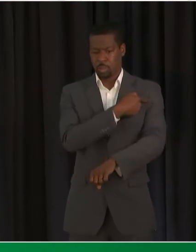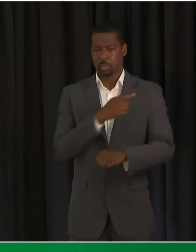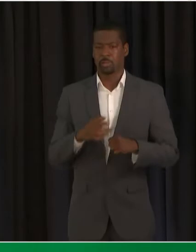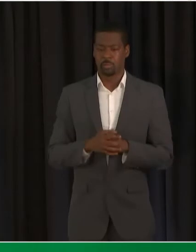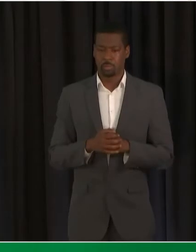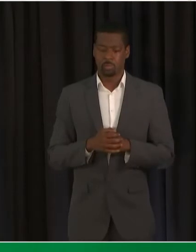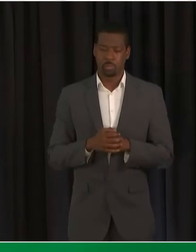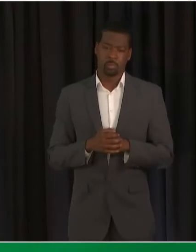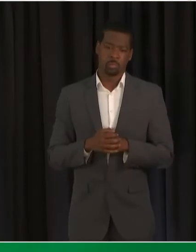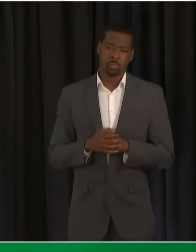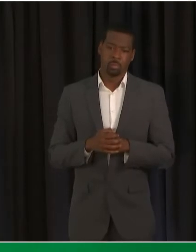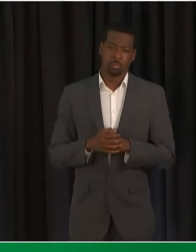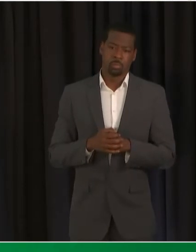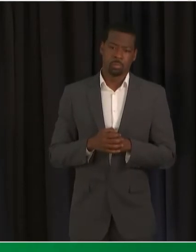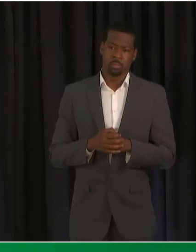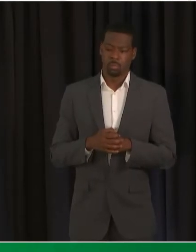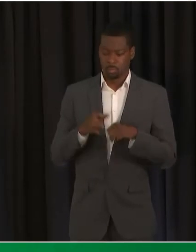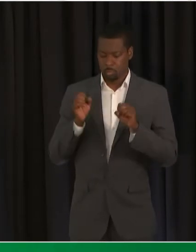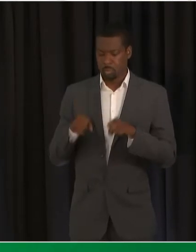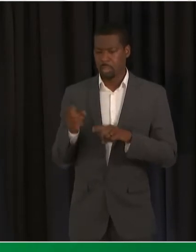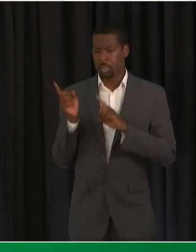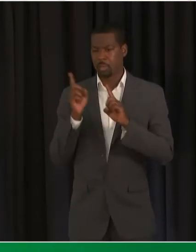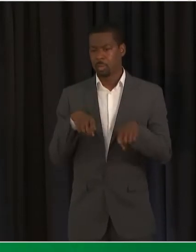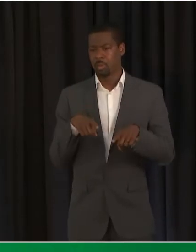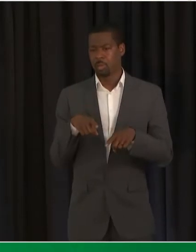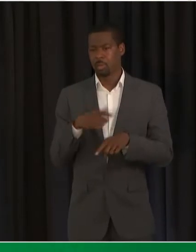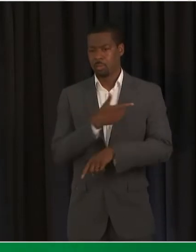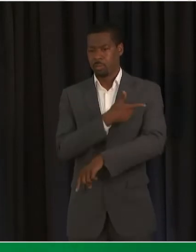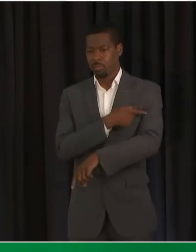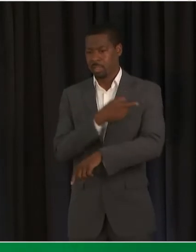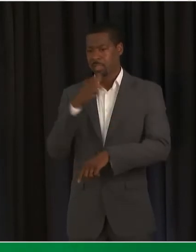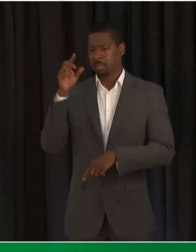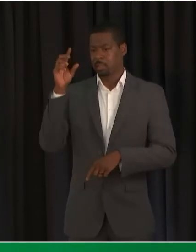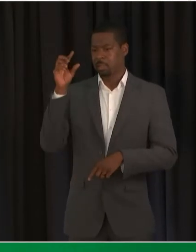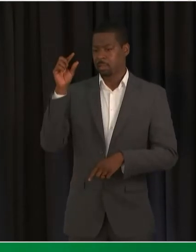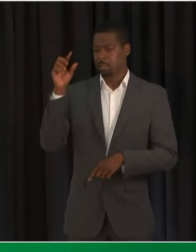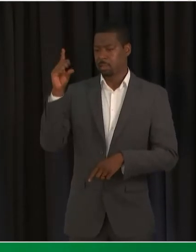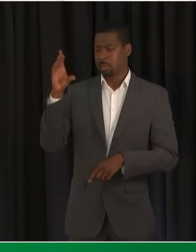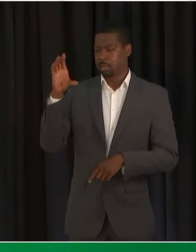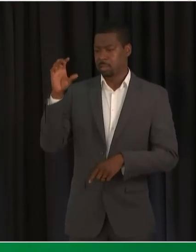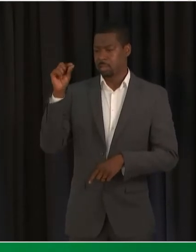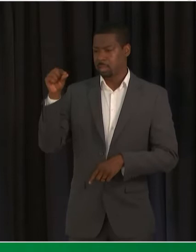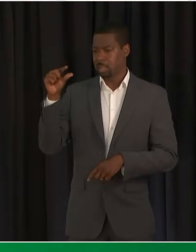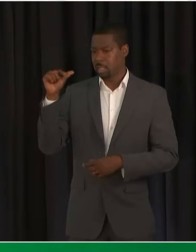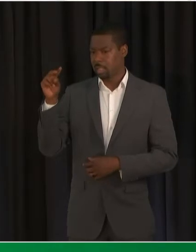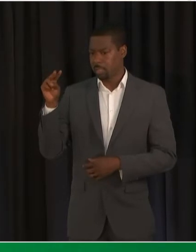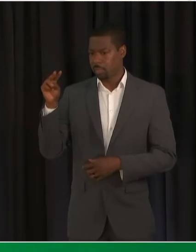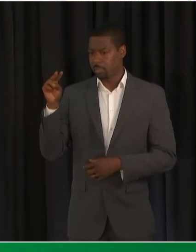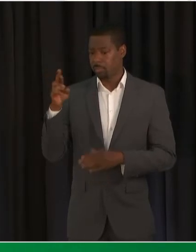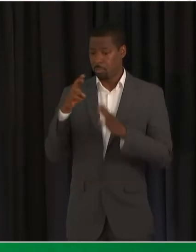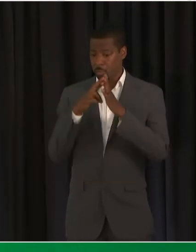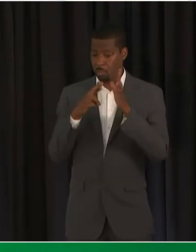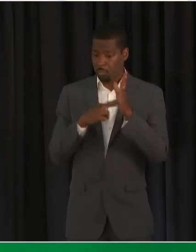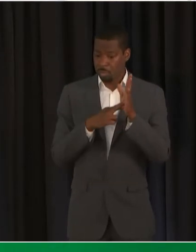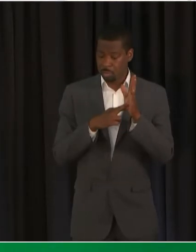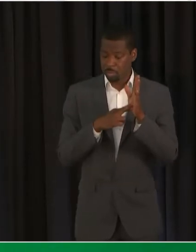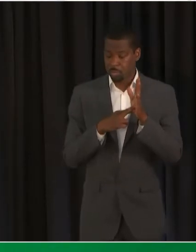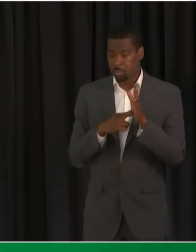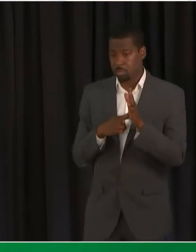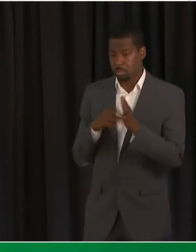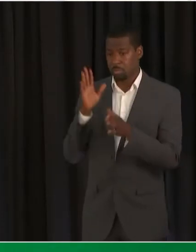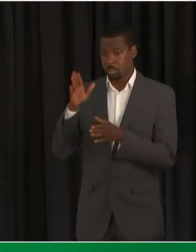And you can do so by going to vaccinate.dc.gov and registering your